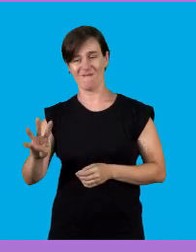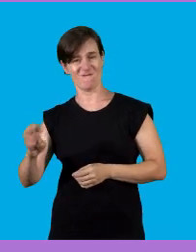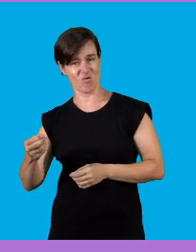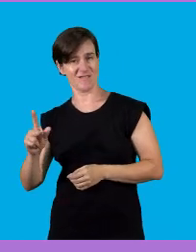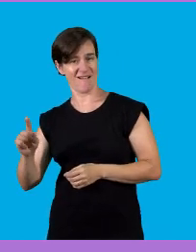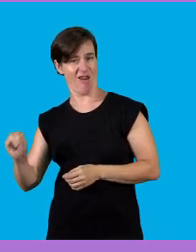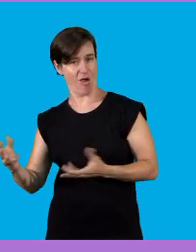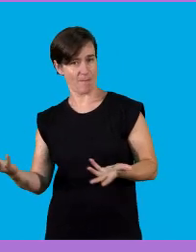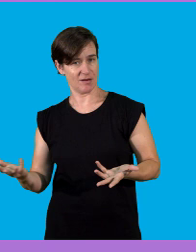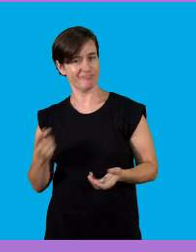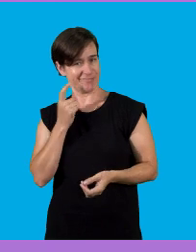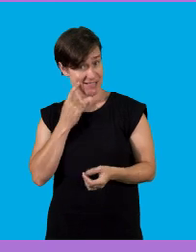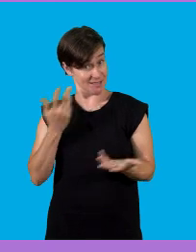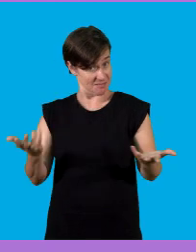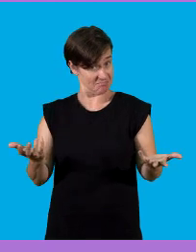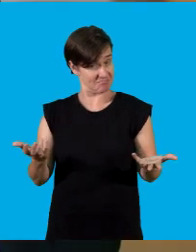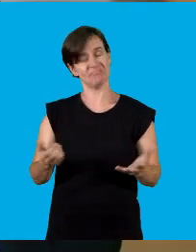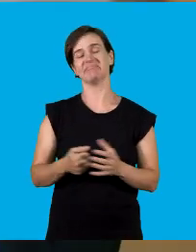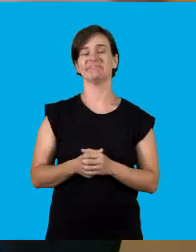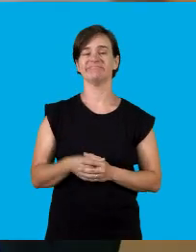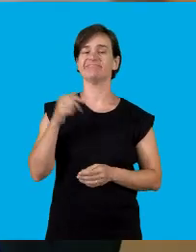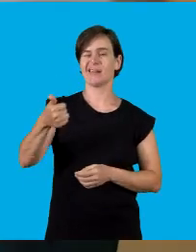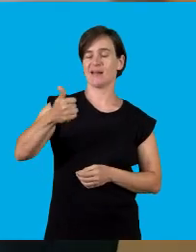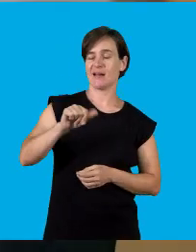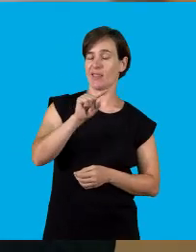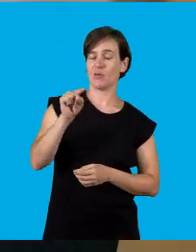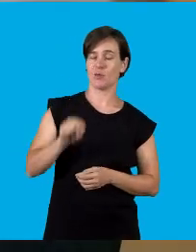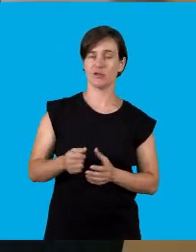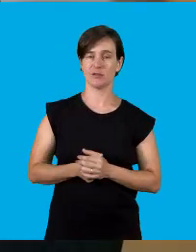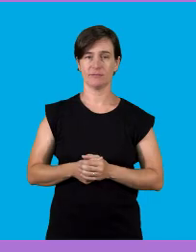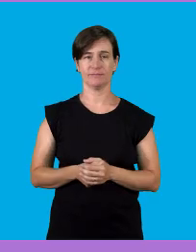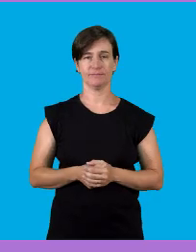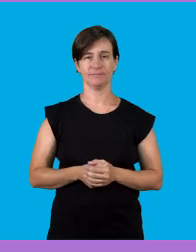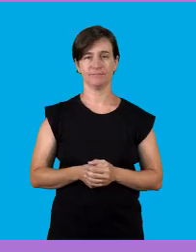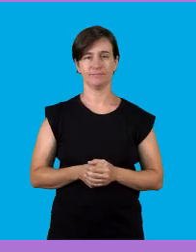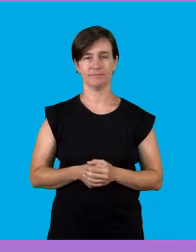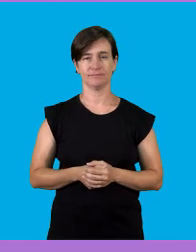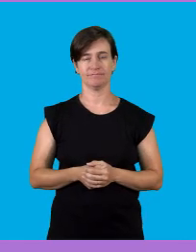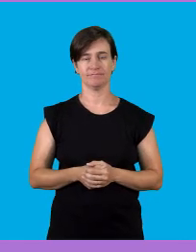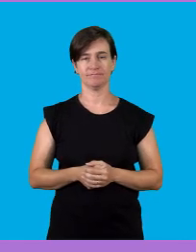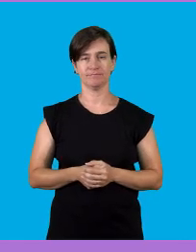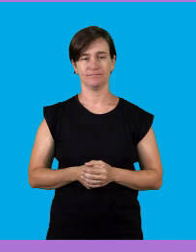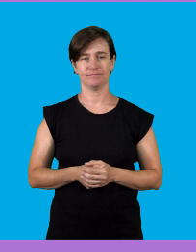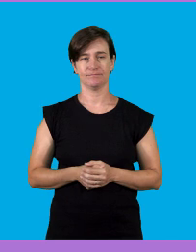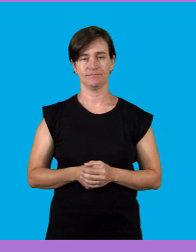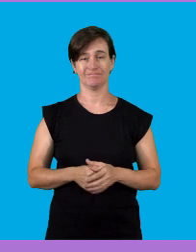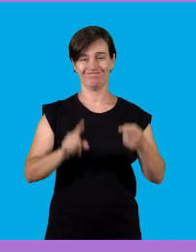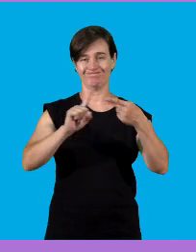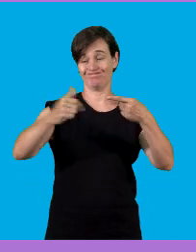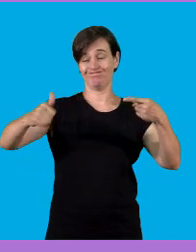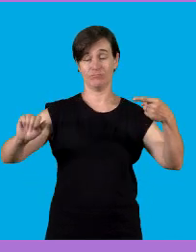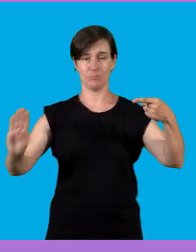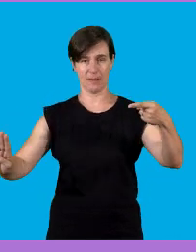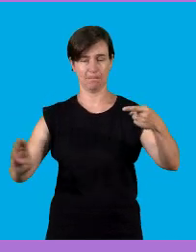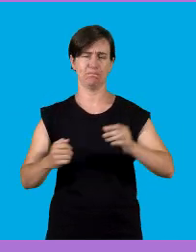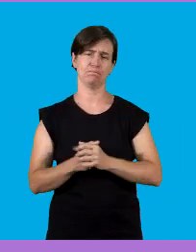kilometers. Can we see there? All right, quite straightforward, right? Okay, let's do another one. Let's look at our second question. In question